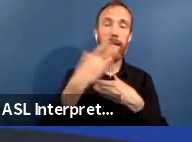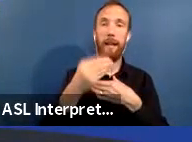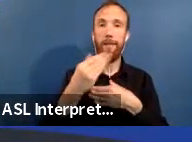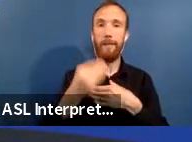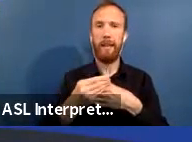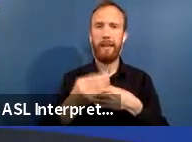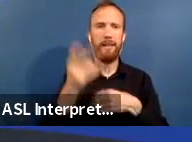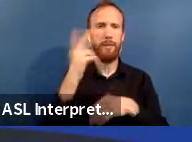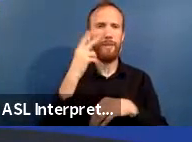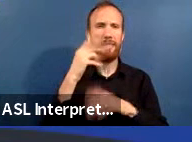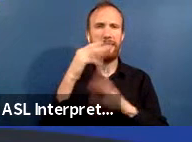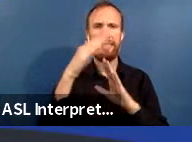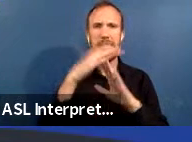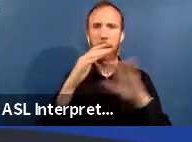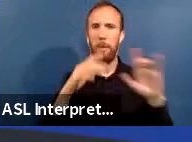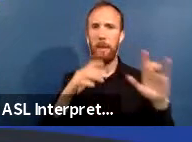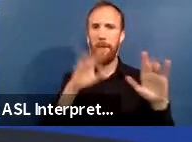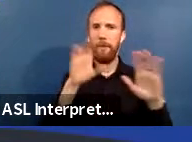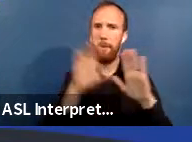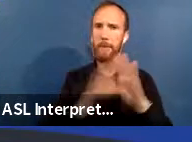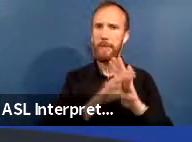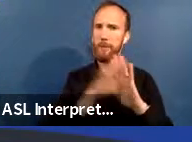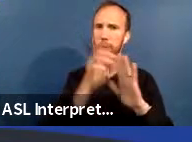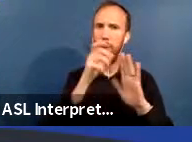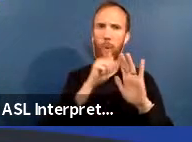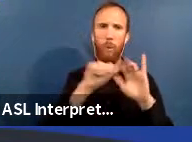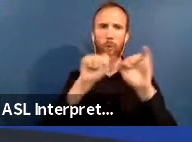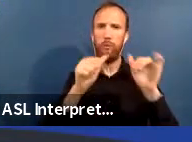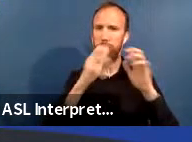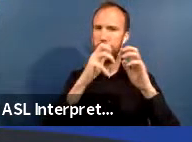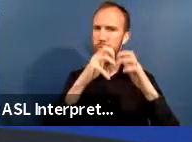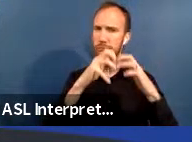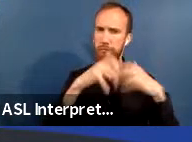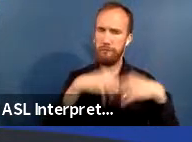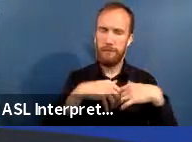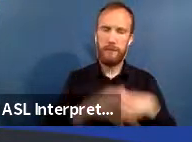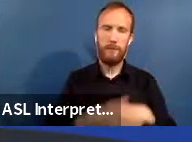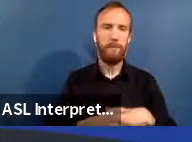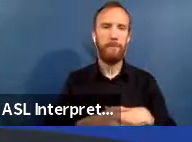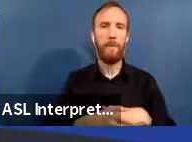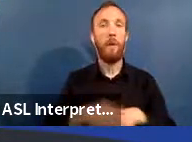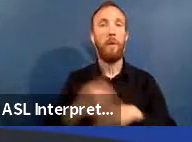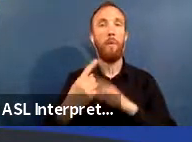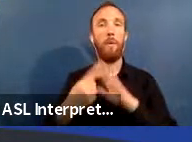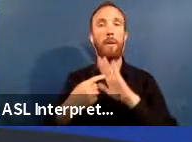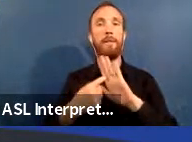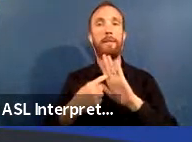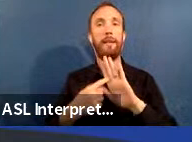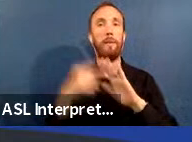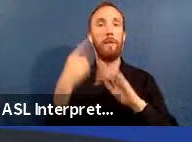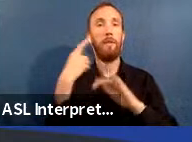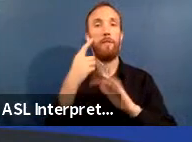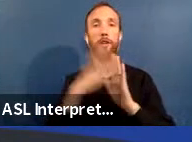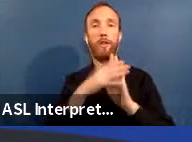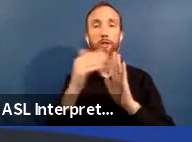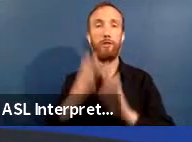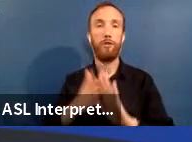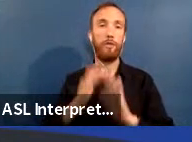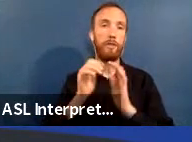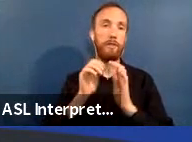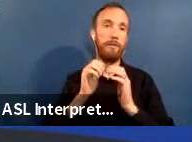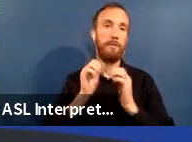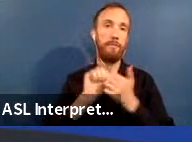top left picture here. One example of how CPS is prioritizing investments in student recreational facilities